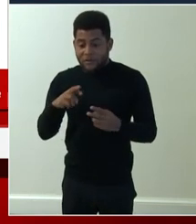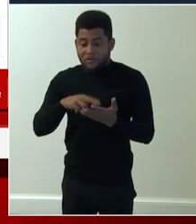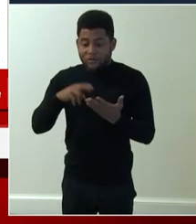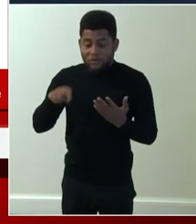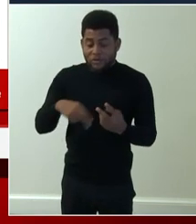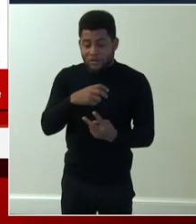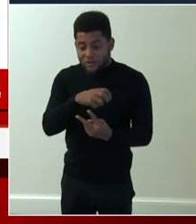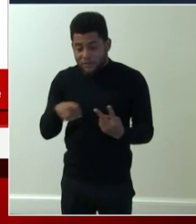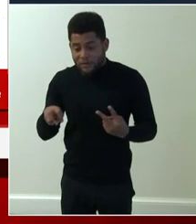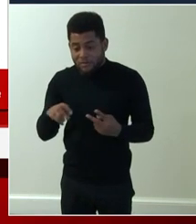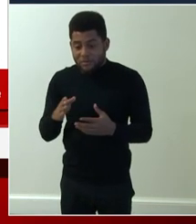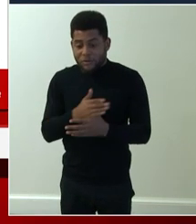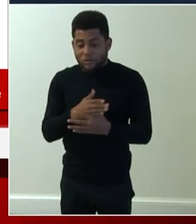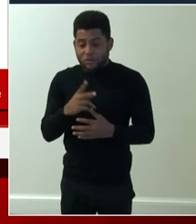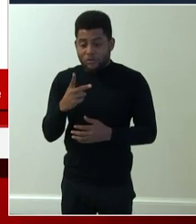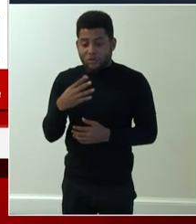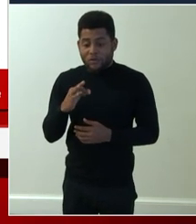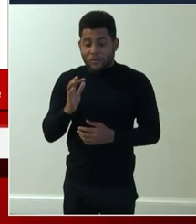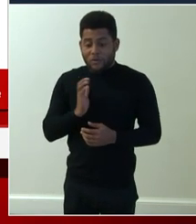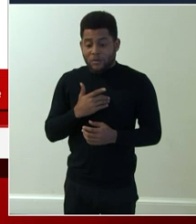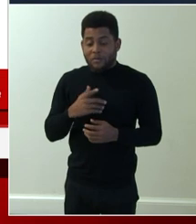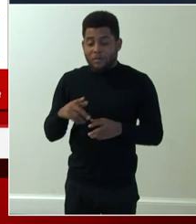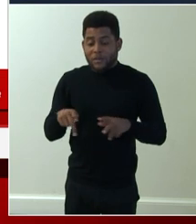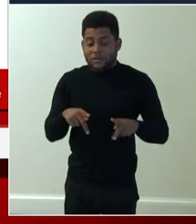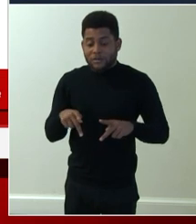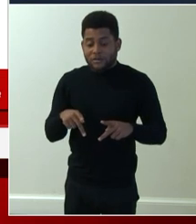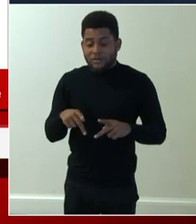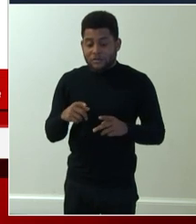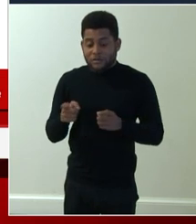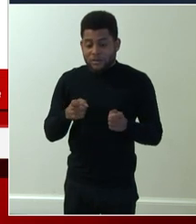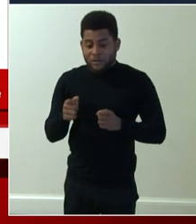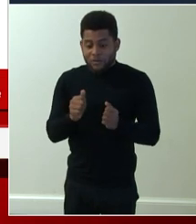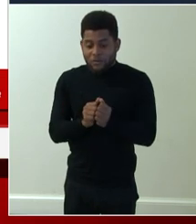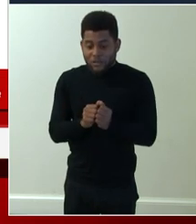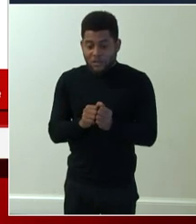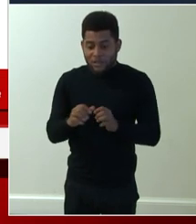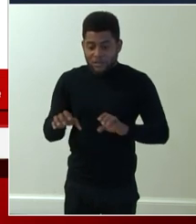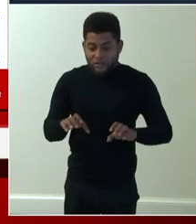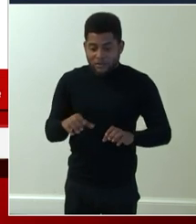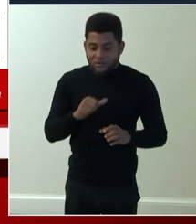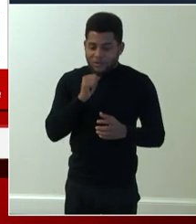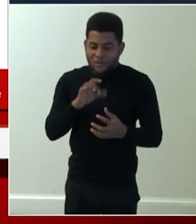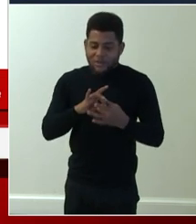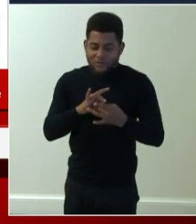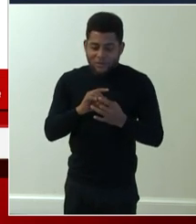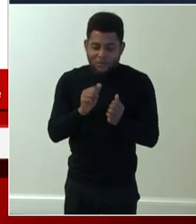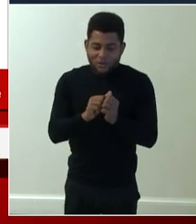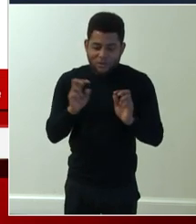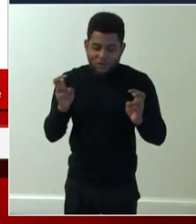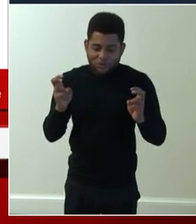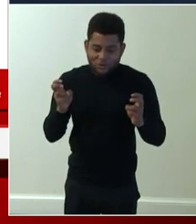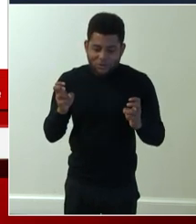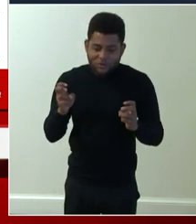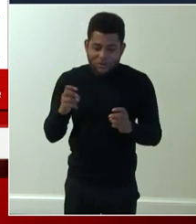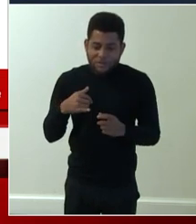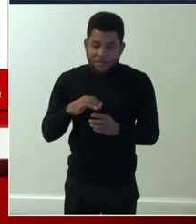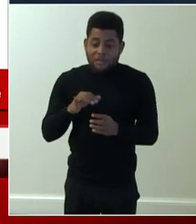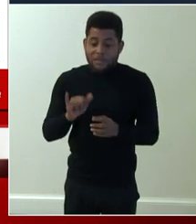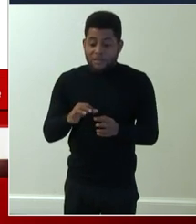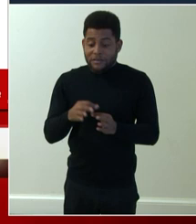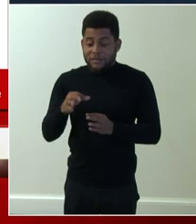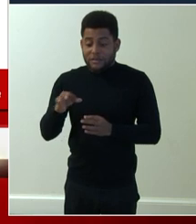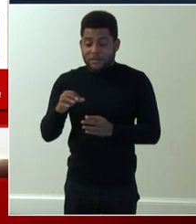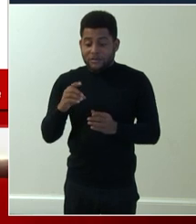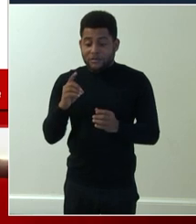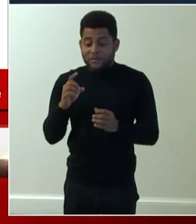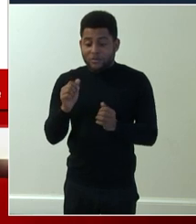so between 2 of our parties that help us out with this activity, there was some connectivity issues that delayed some of that data moving through